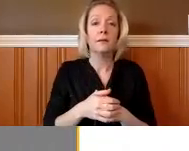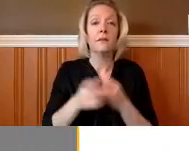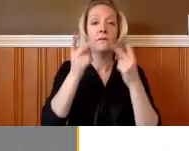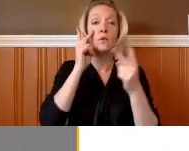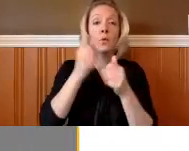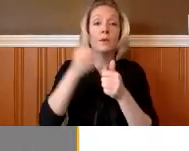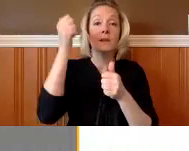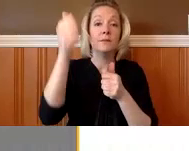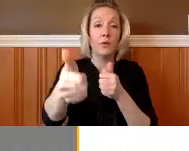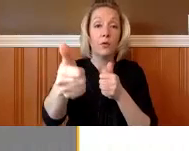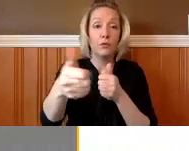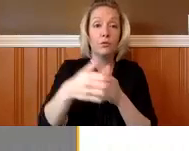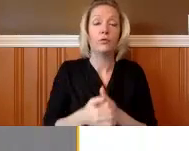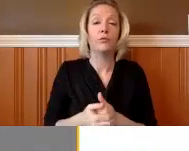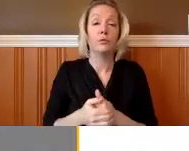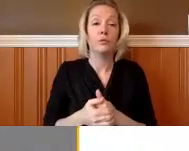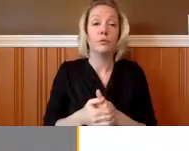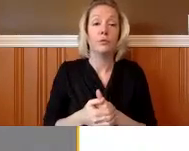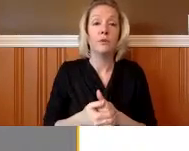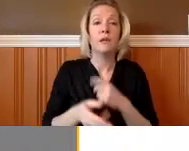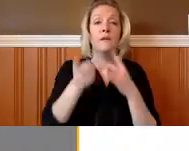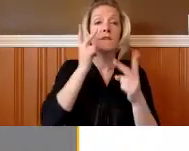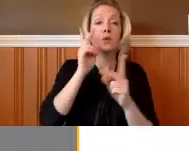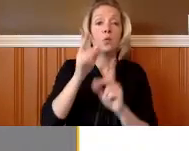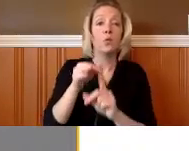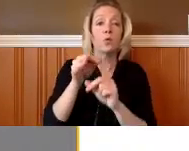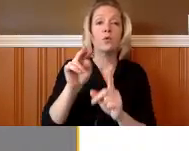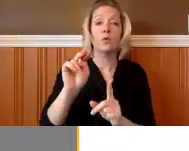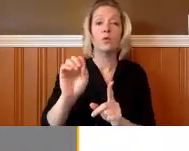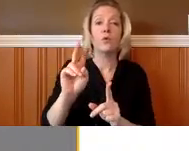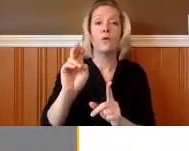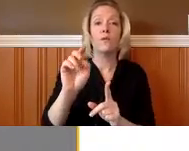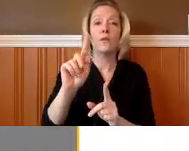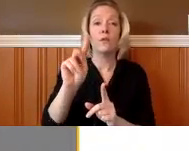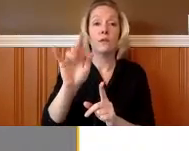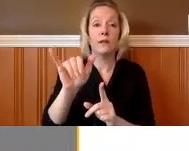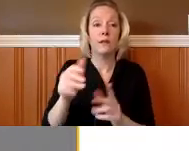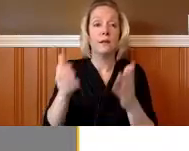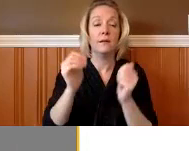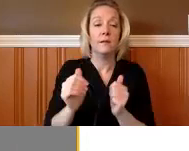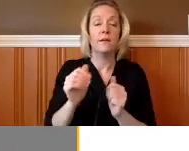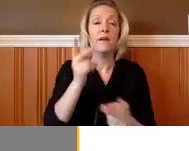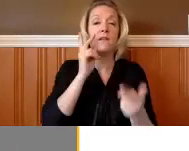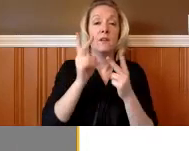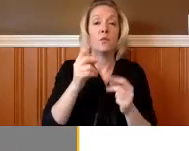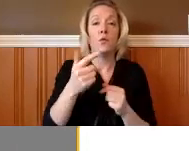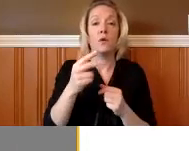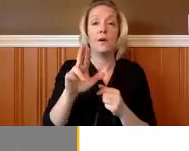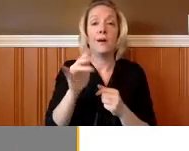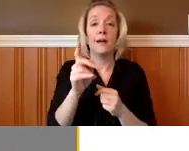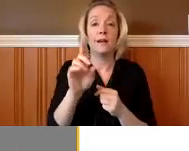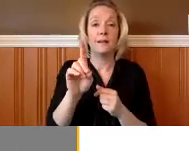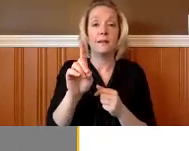distance viewing, visual novelty, visually guided reach, and